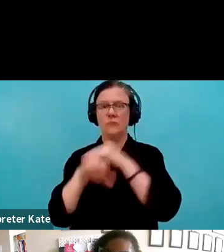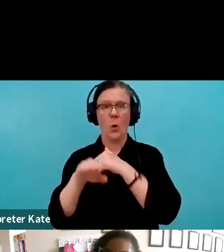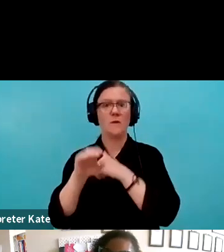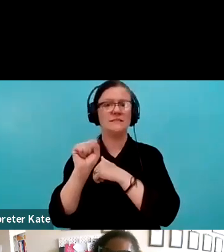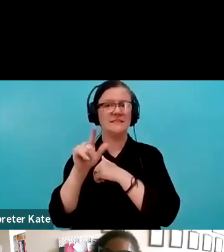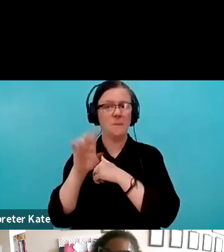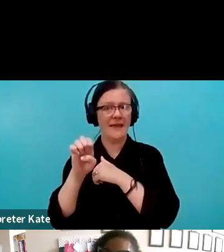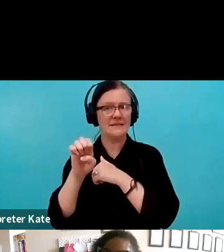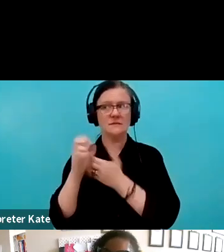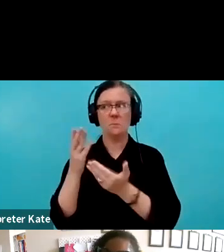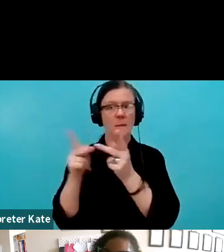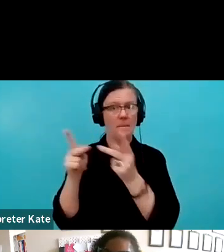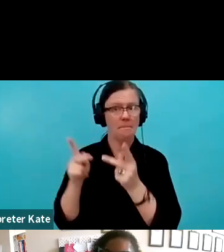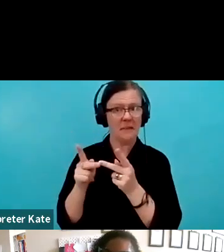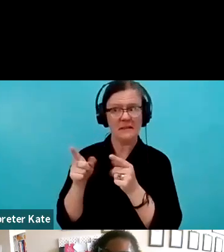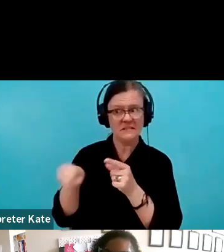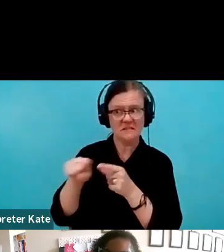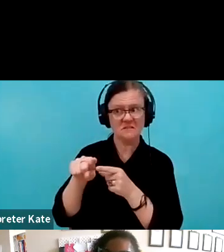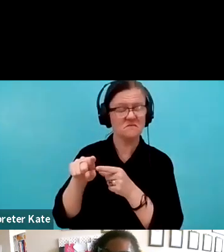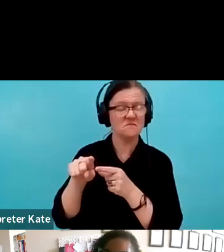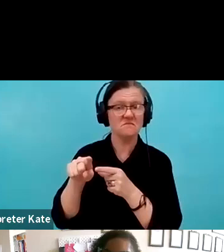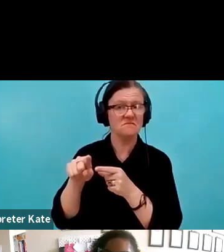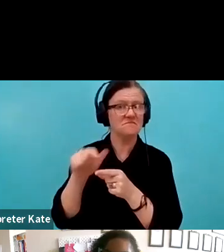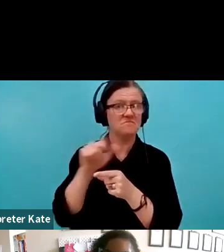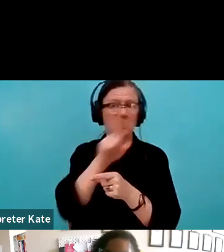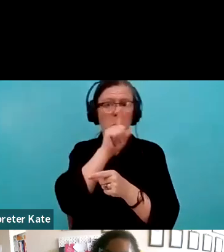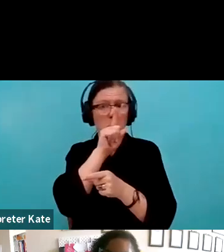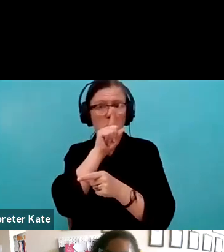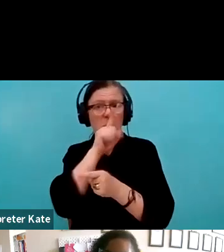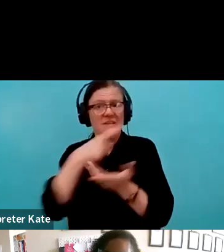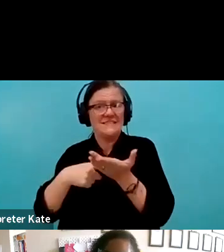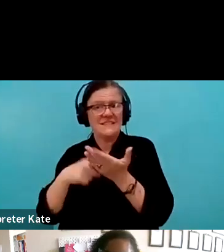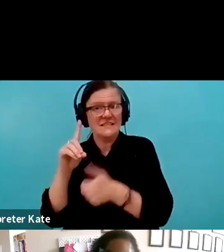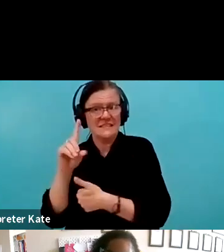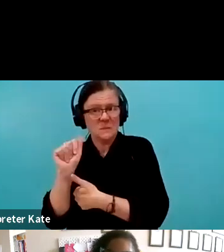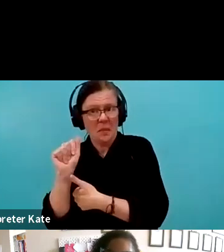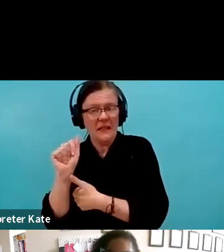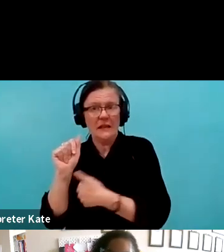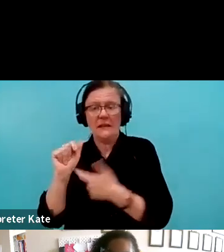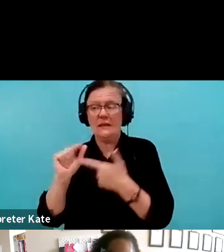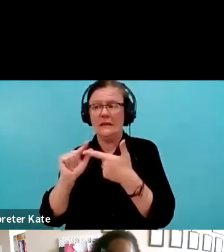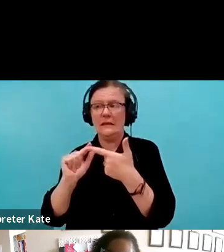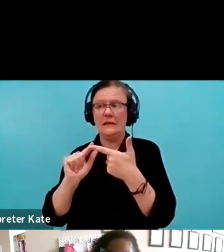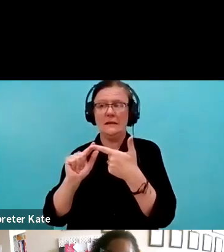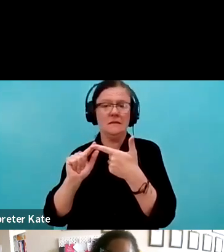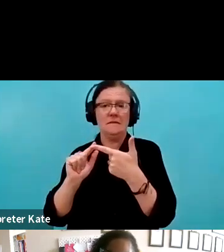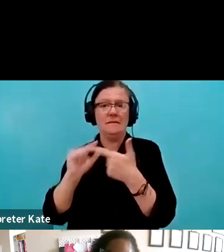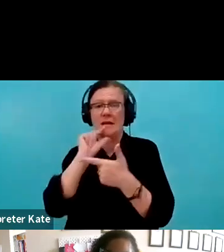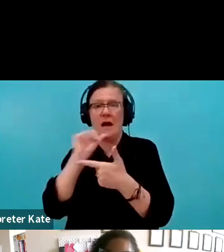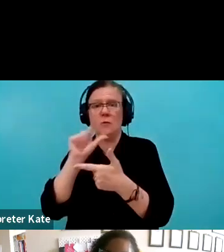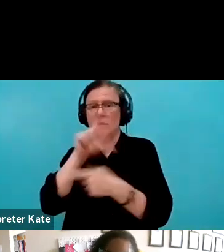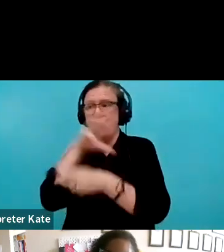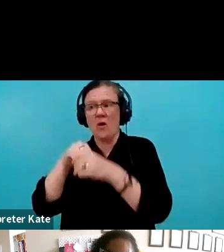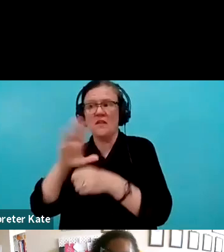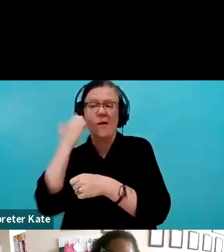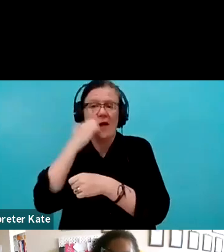places that don't necessarily talk about disability or speak disability on the regular. So in